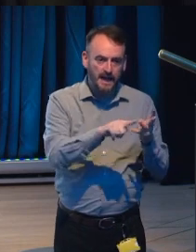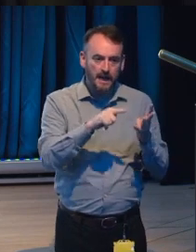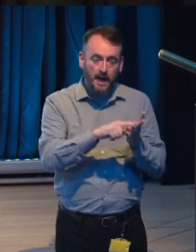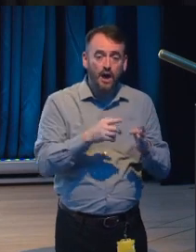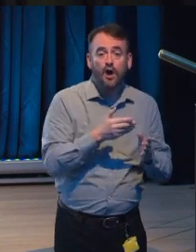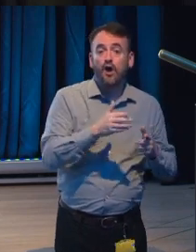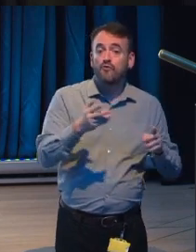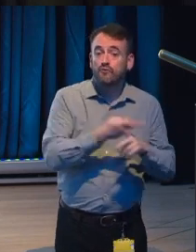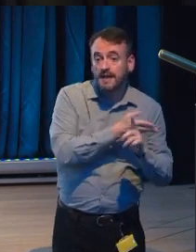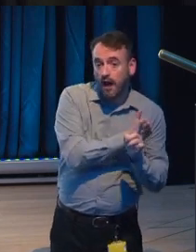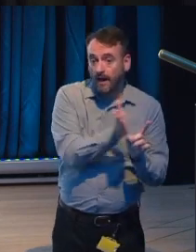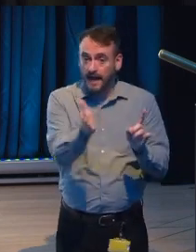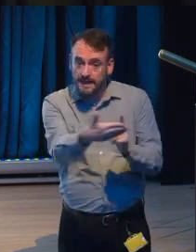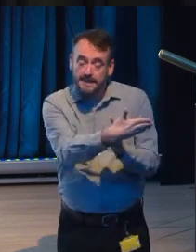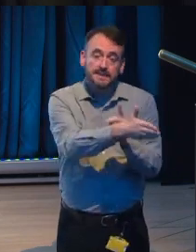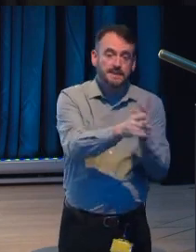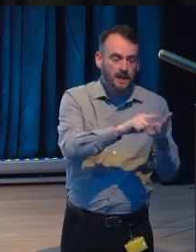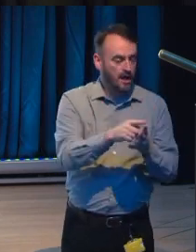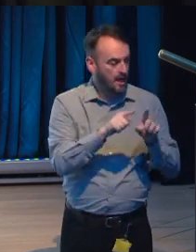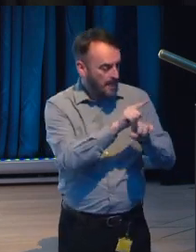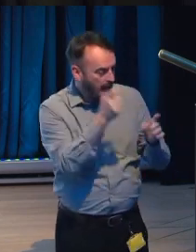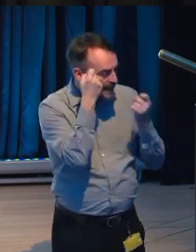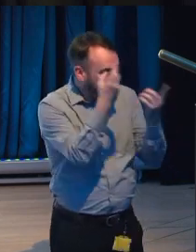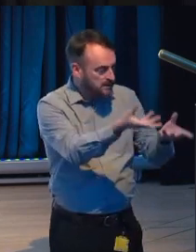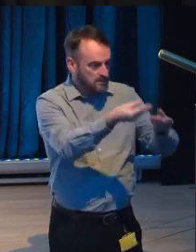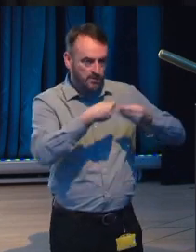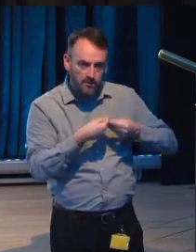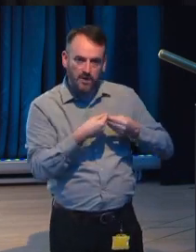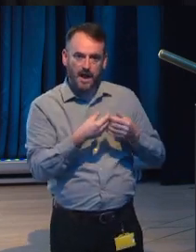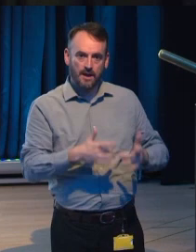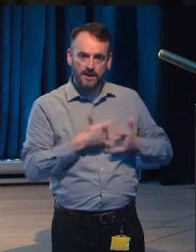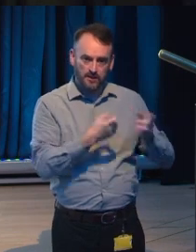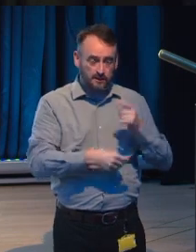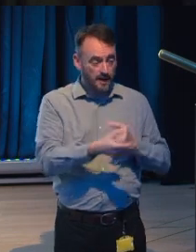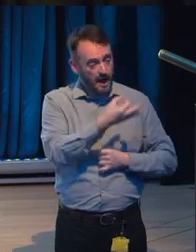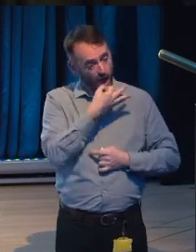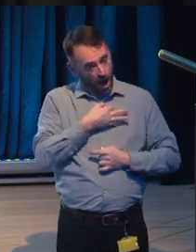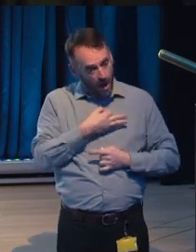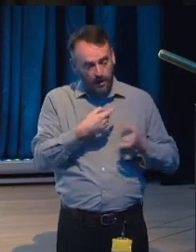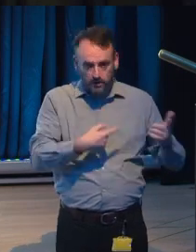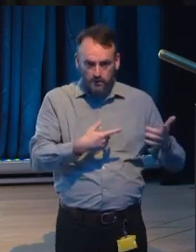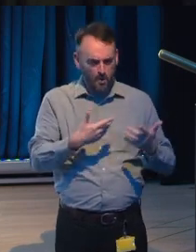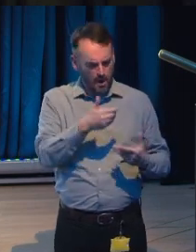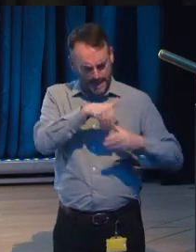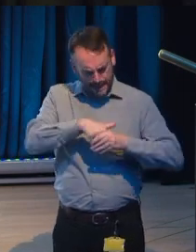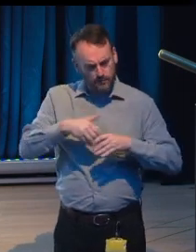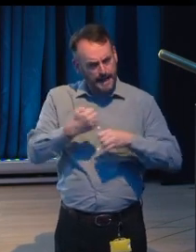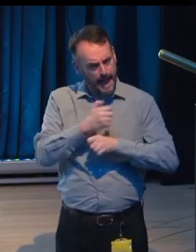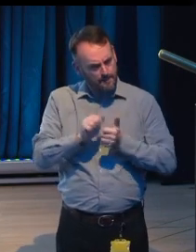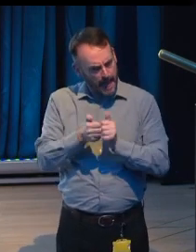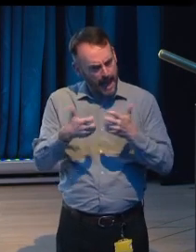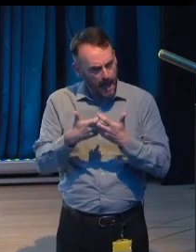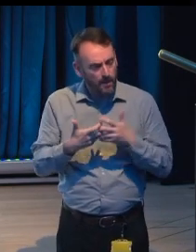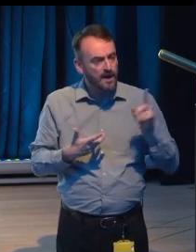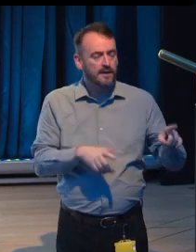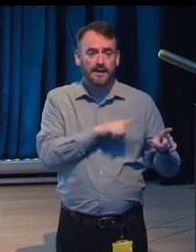lots of questions, having opinions, and often be asking, but how does this fit with gameplay? This is what makes games writing great.